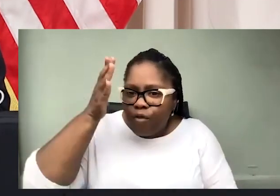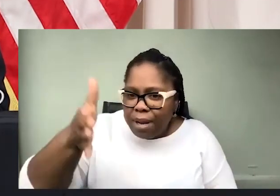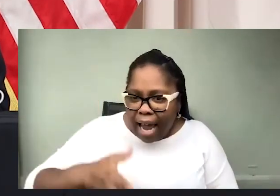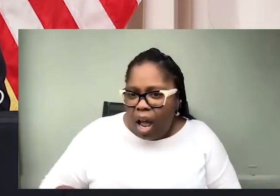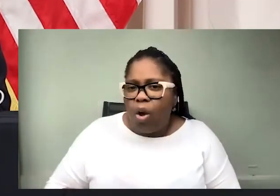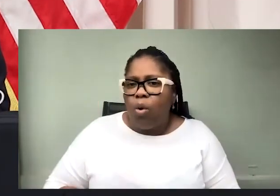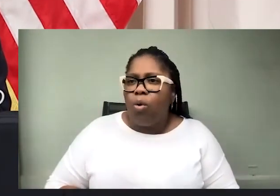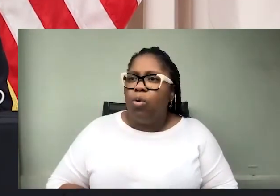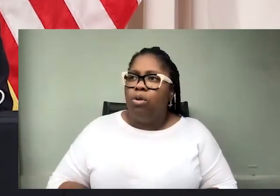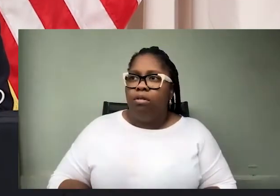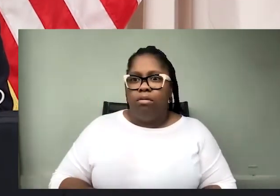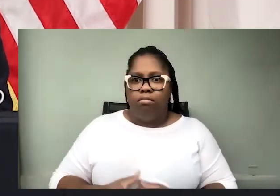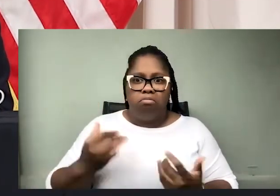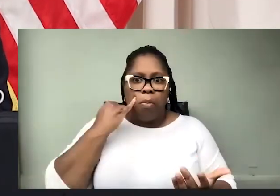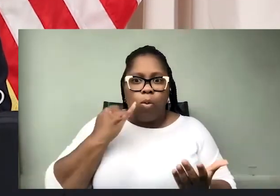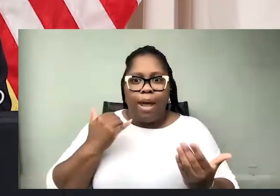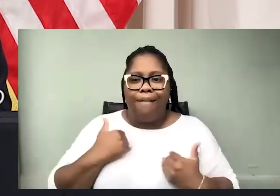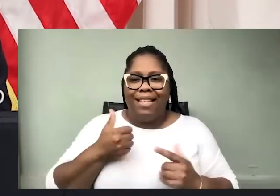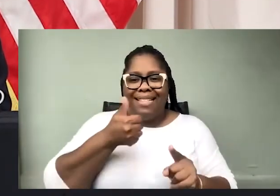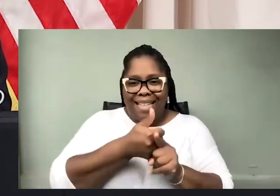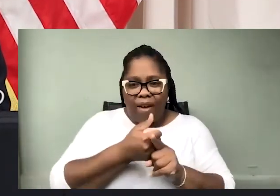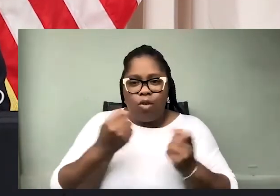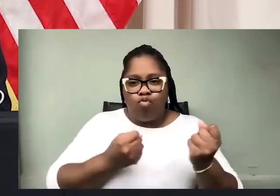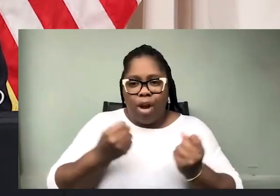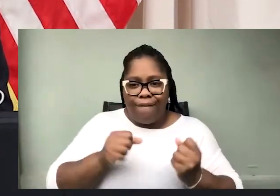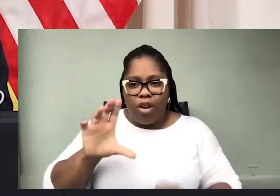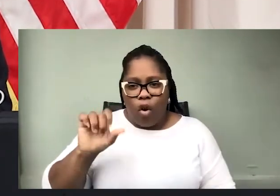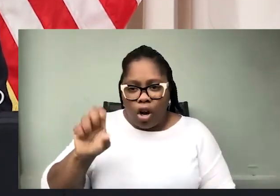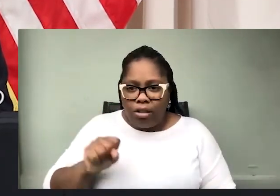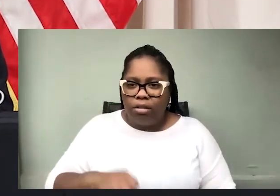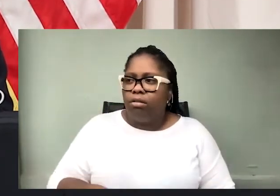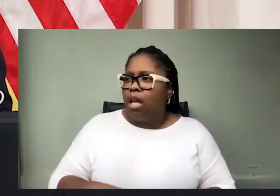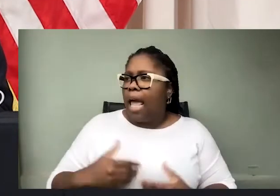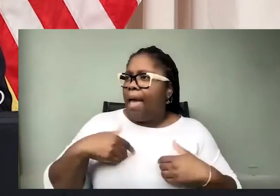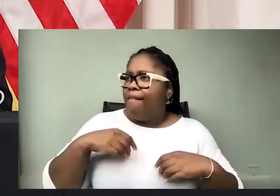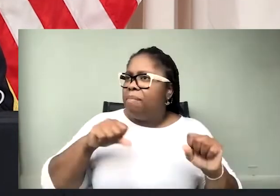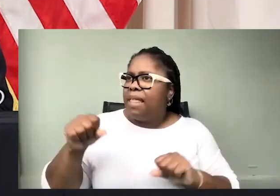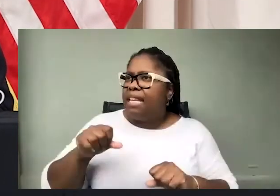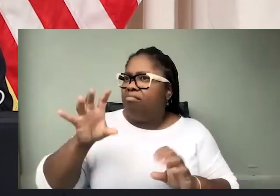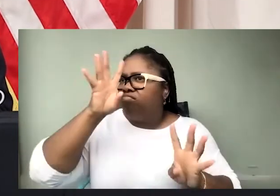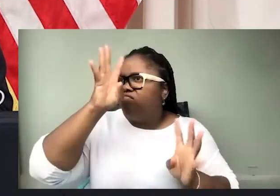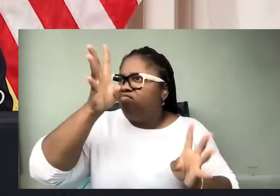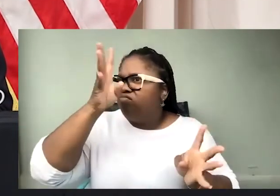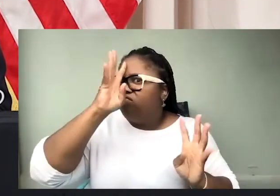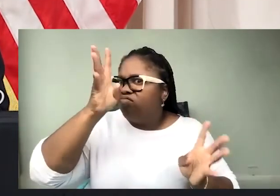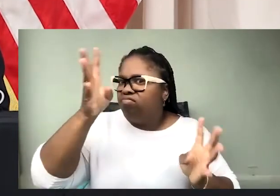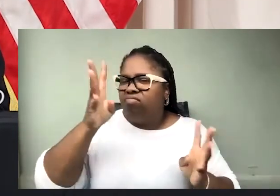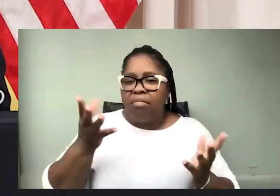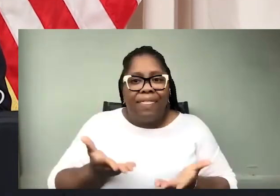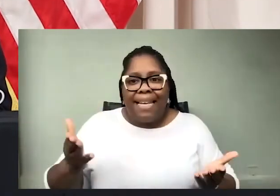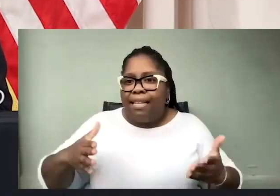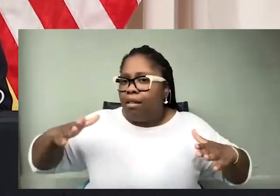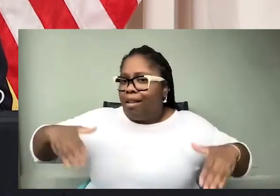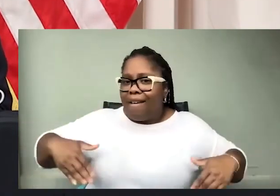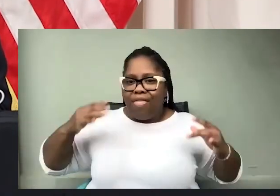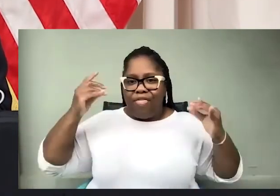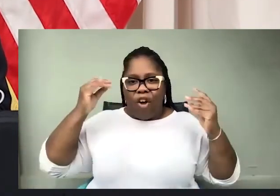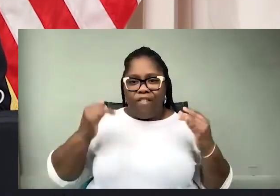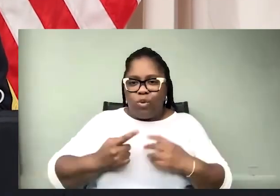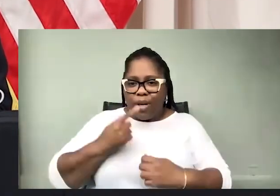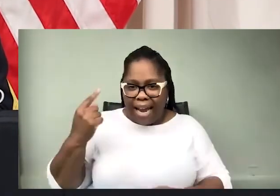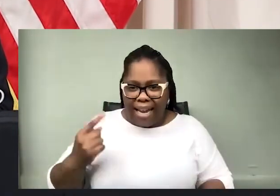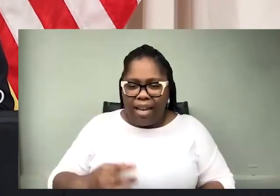we have self-driving cars, when we have the ability to innovate in ways that we probably haven't thought of today. And